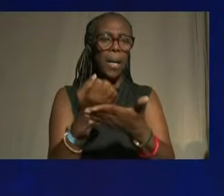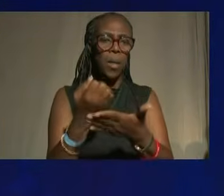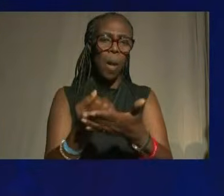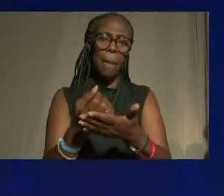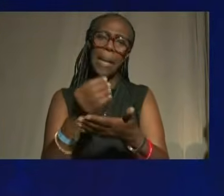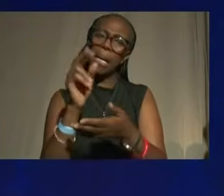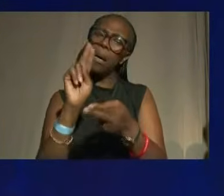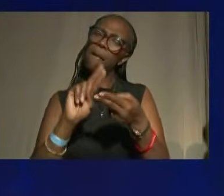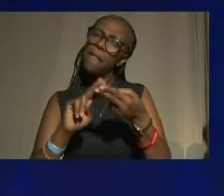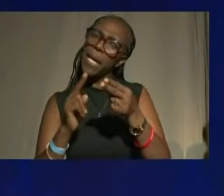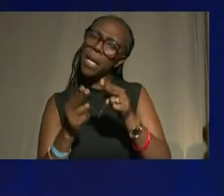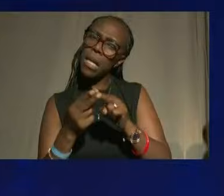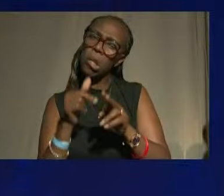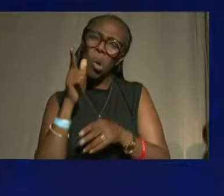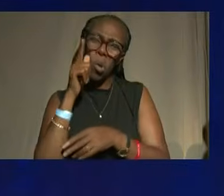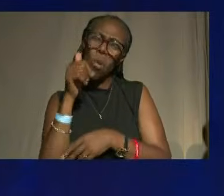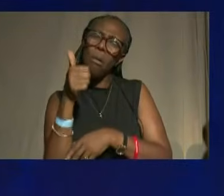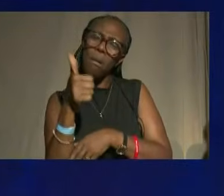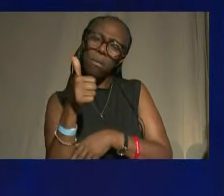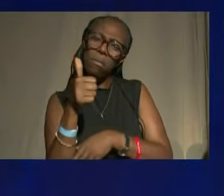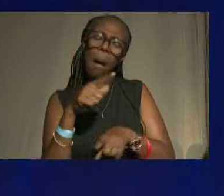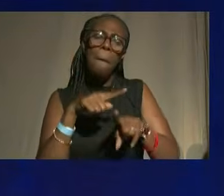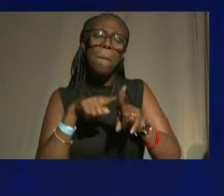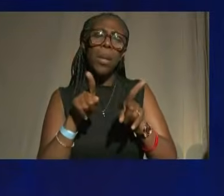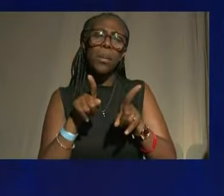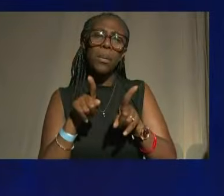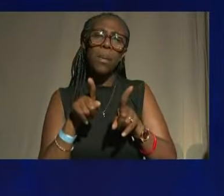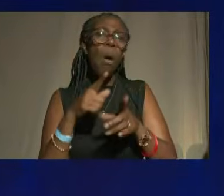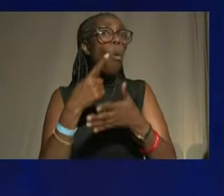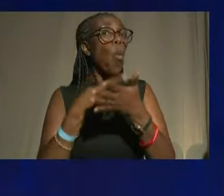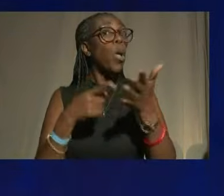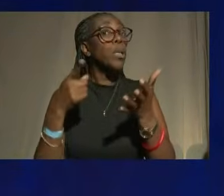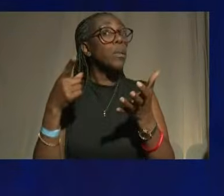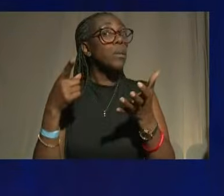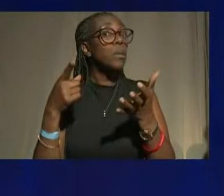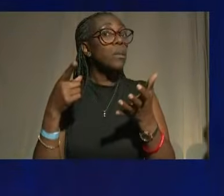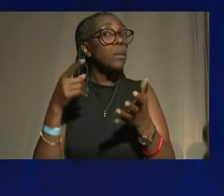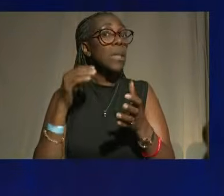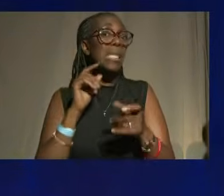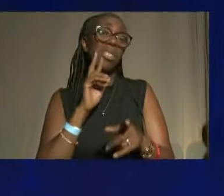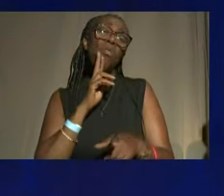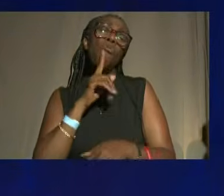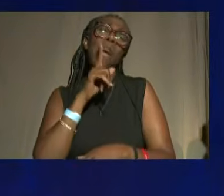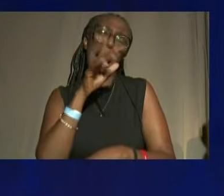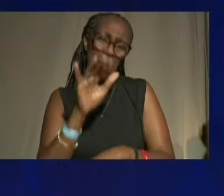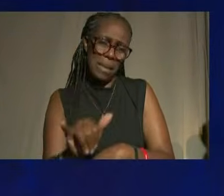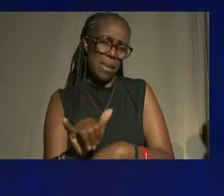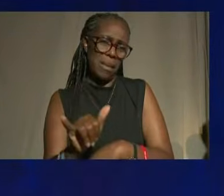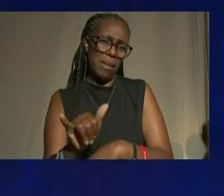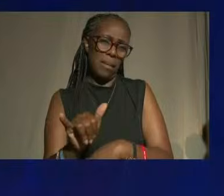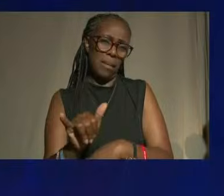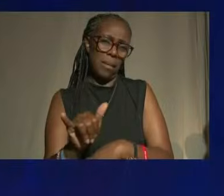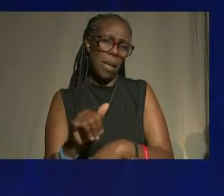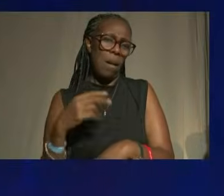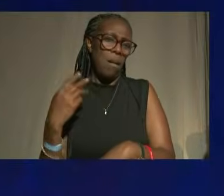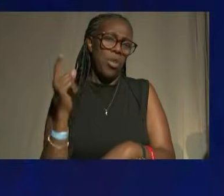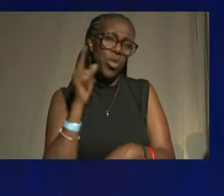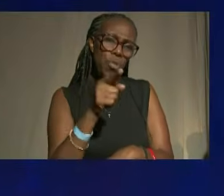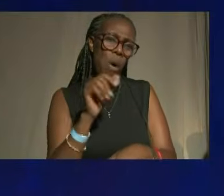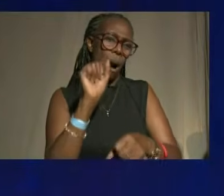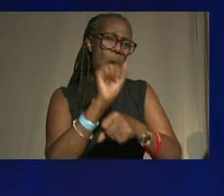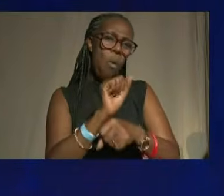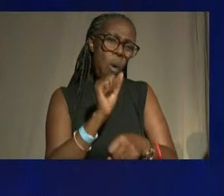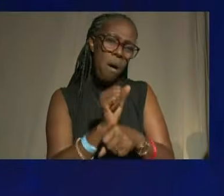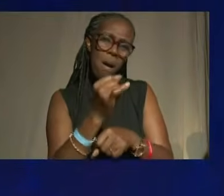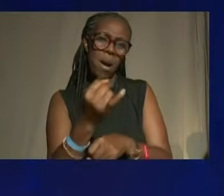you go through every single day? The reality you face is that you are living hand to mouth. You are working,